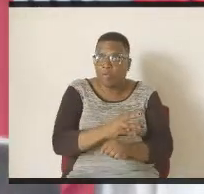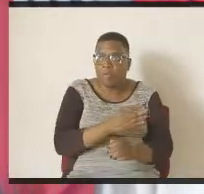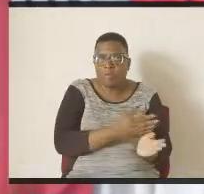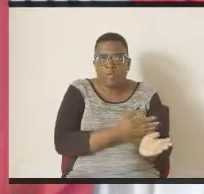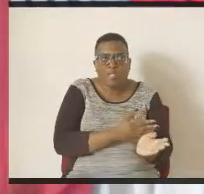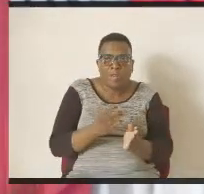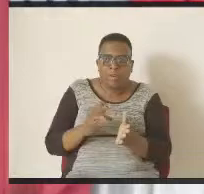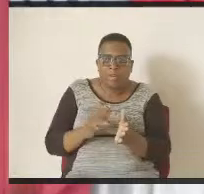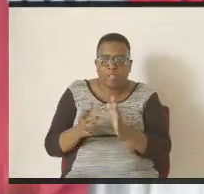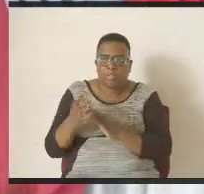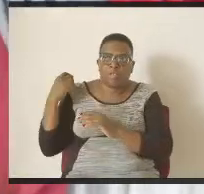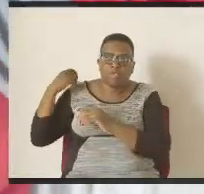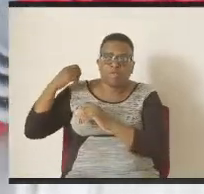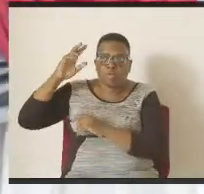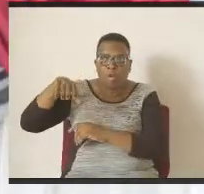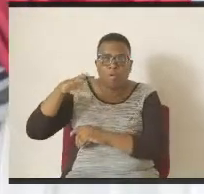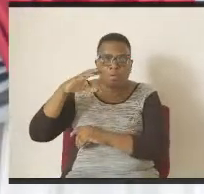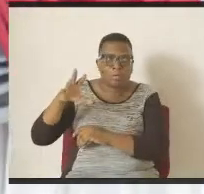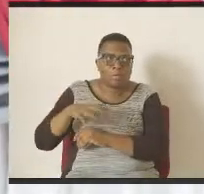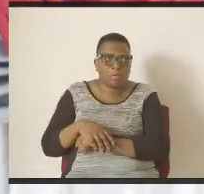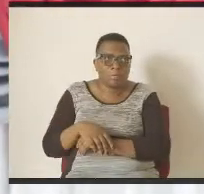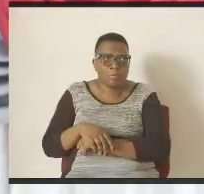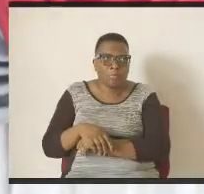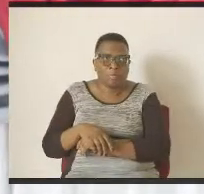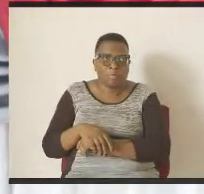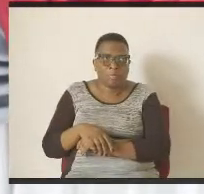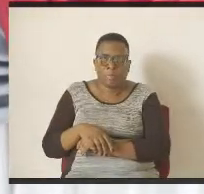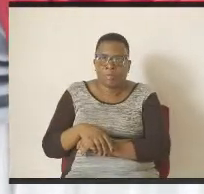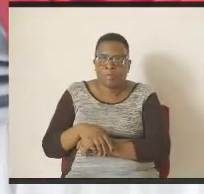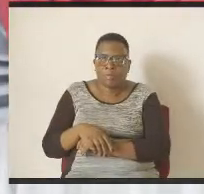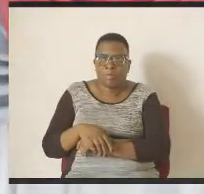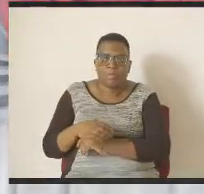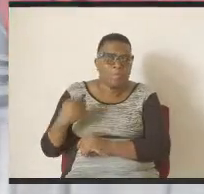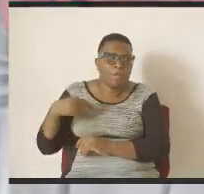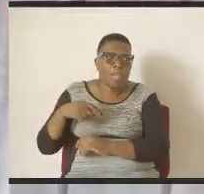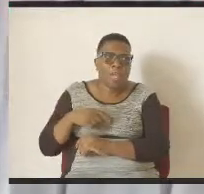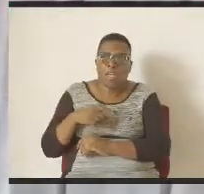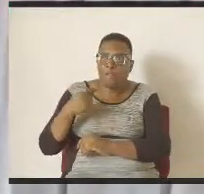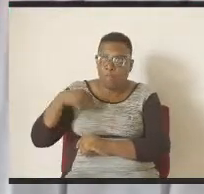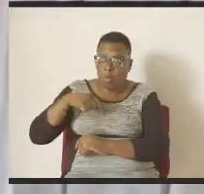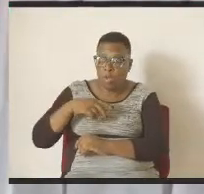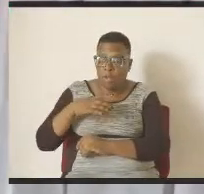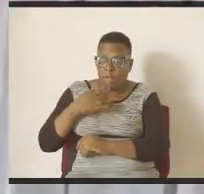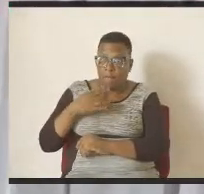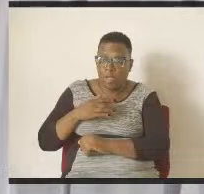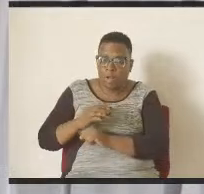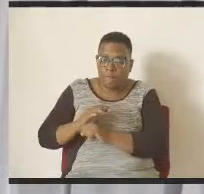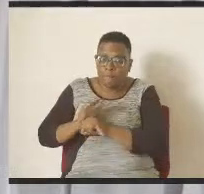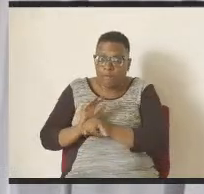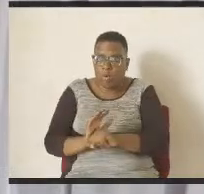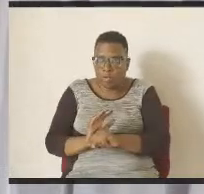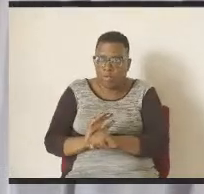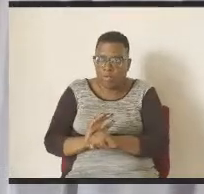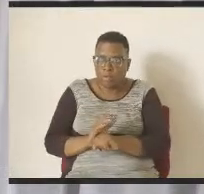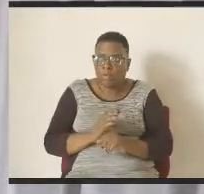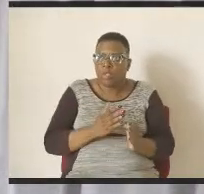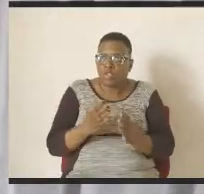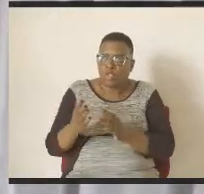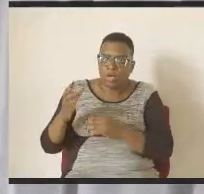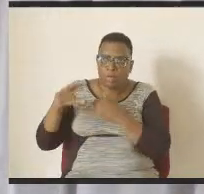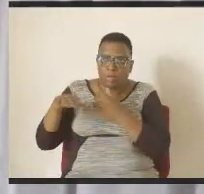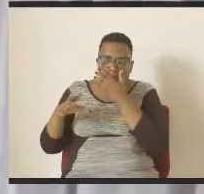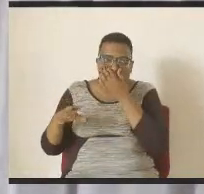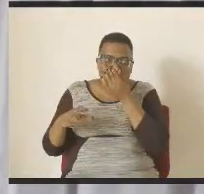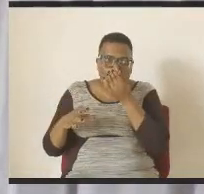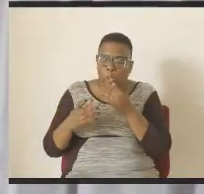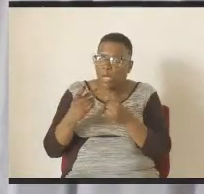Jesus' cross. But my advice for us today, if we feel forced, if we feel like we're just doing